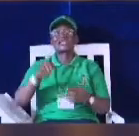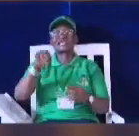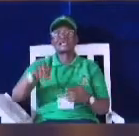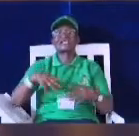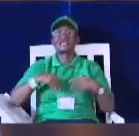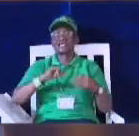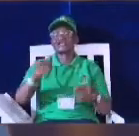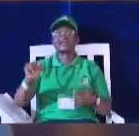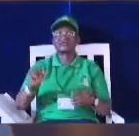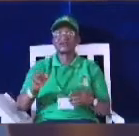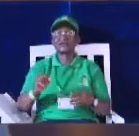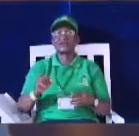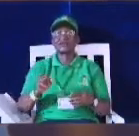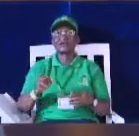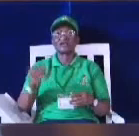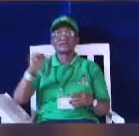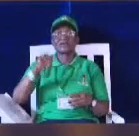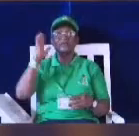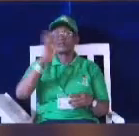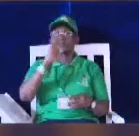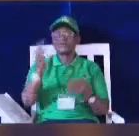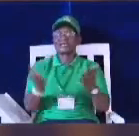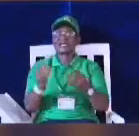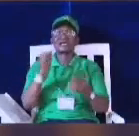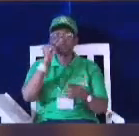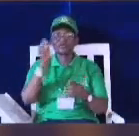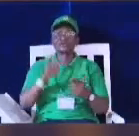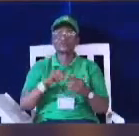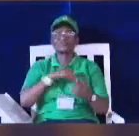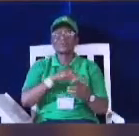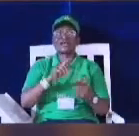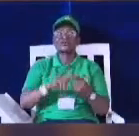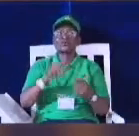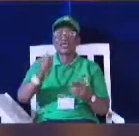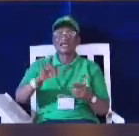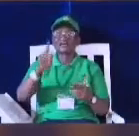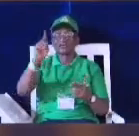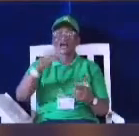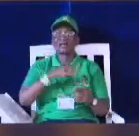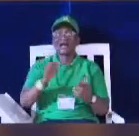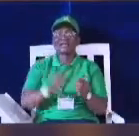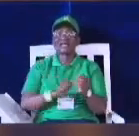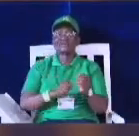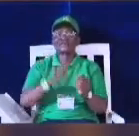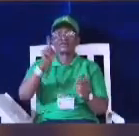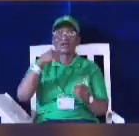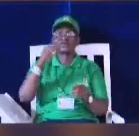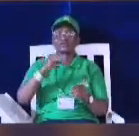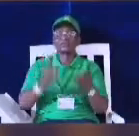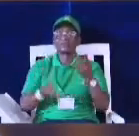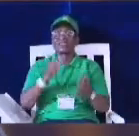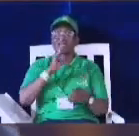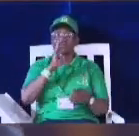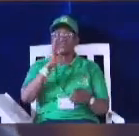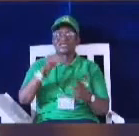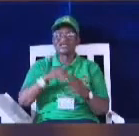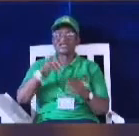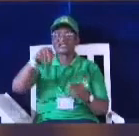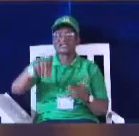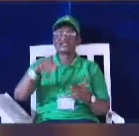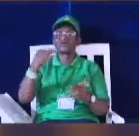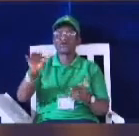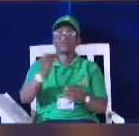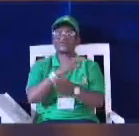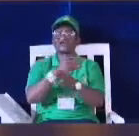to minister to anyone and everyone who might be in need of deliverance.